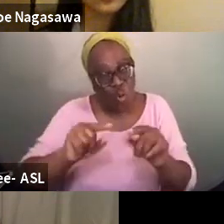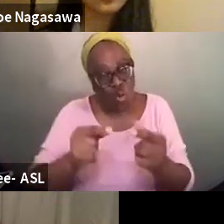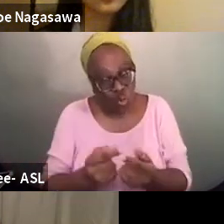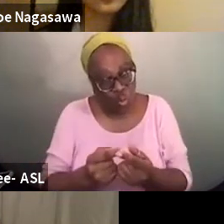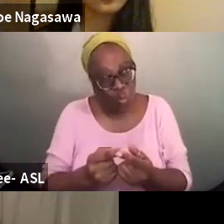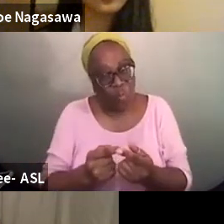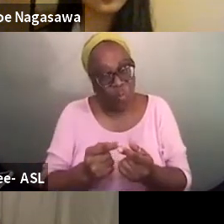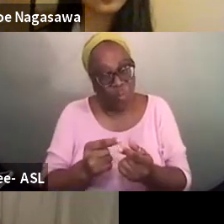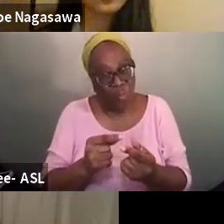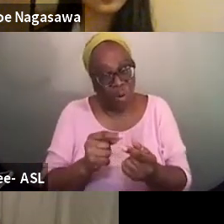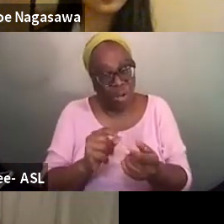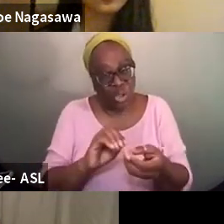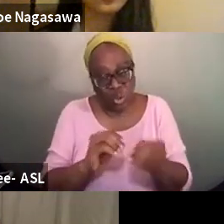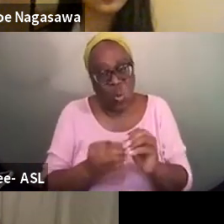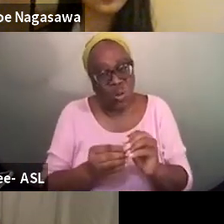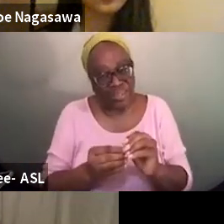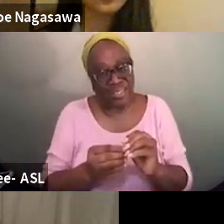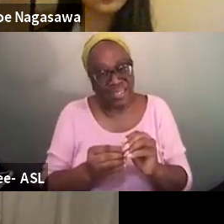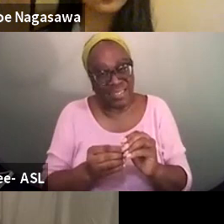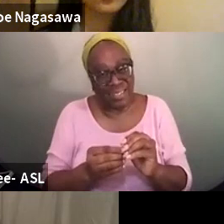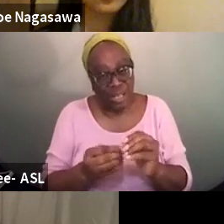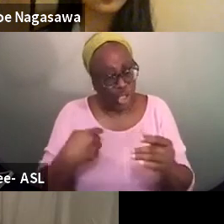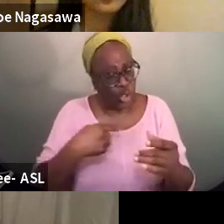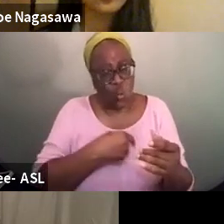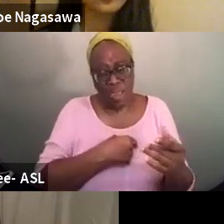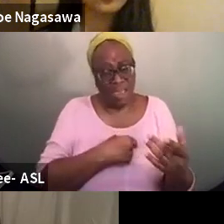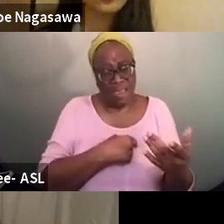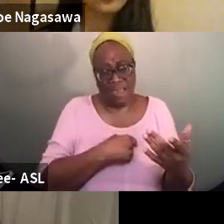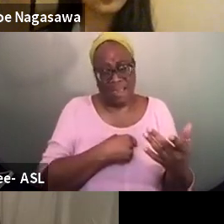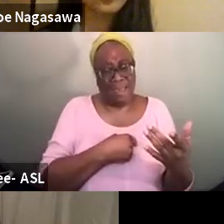to go against our charge if we use a cut score on a